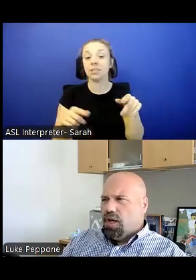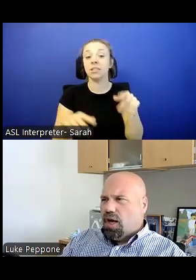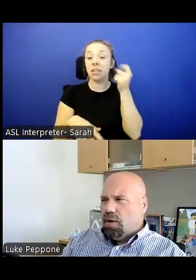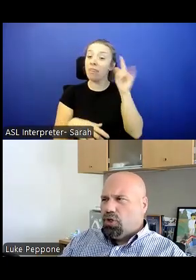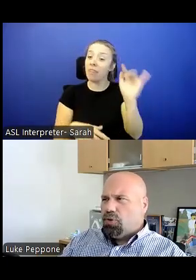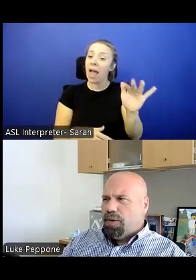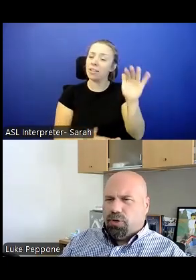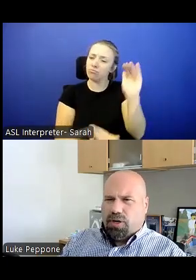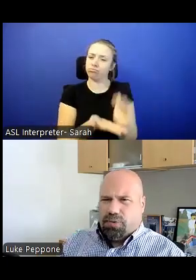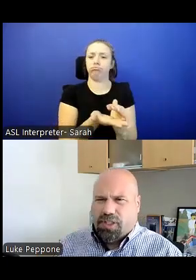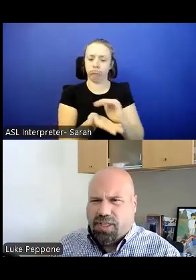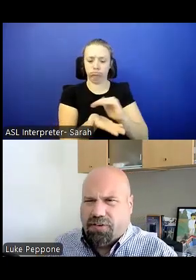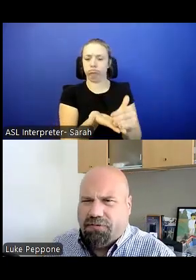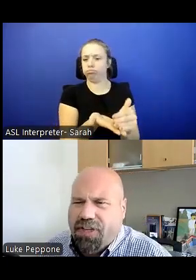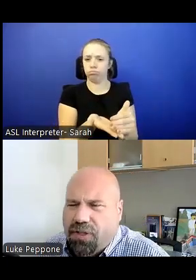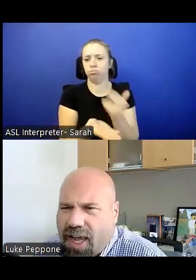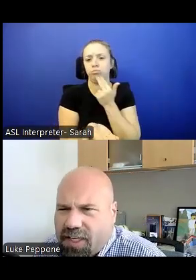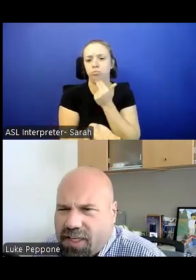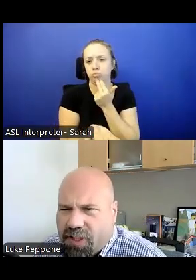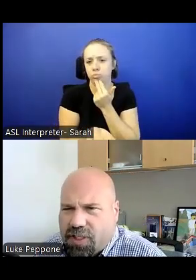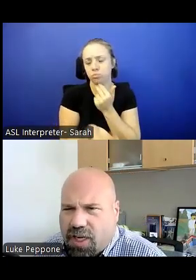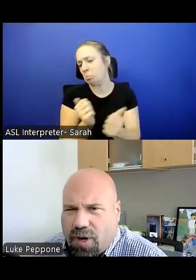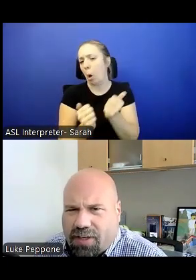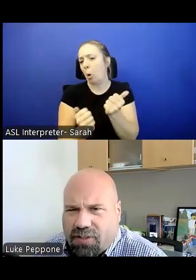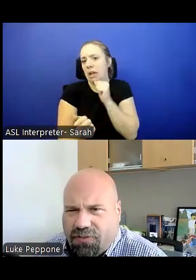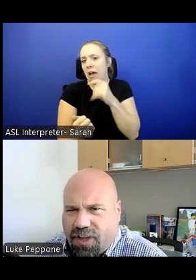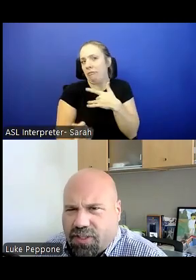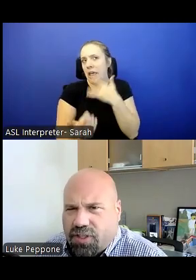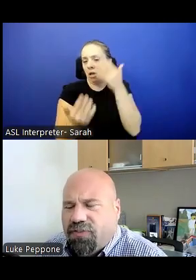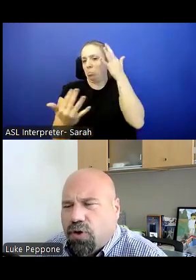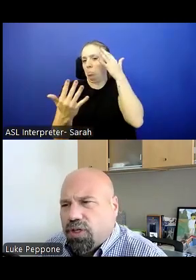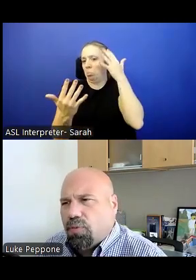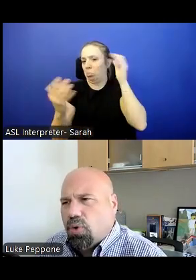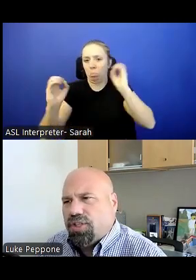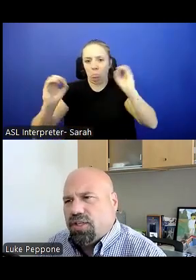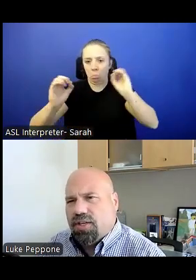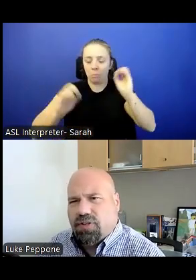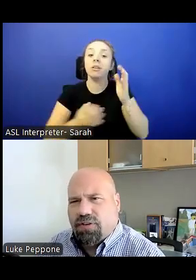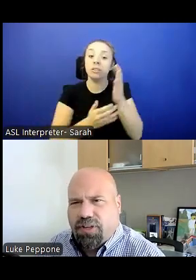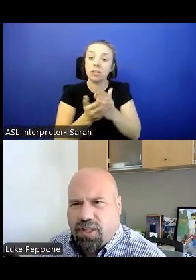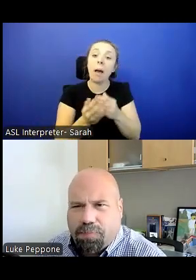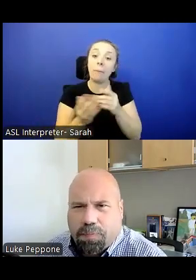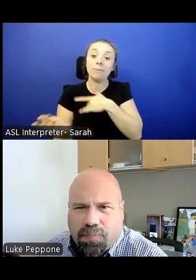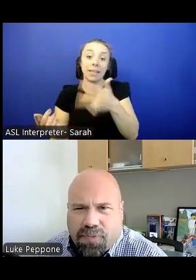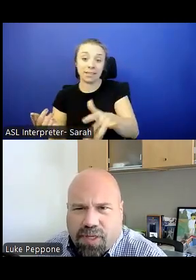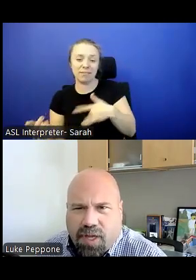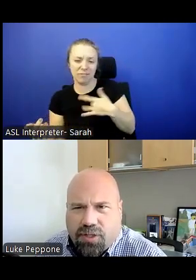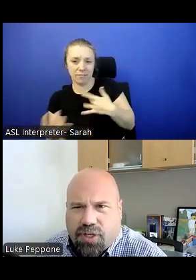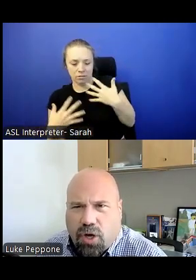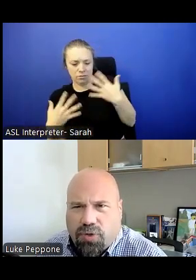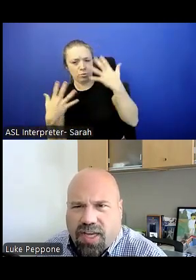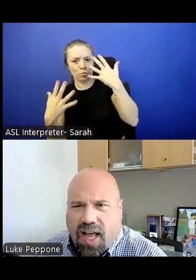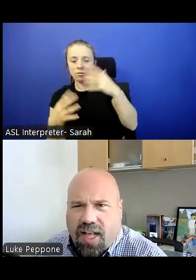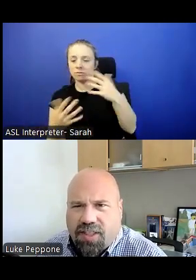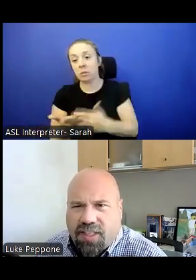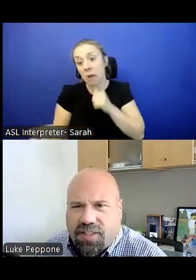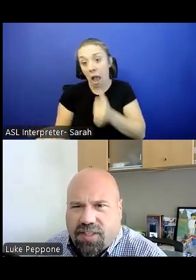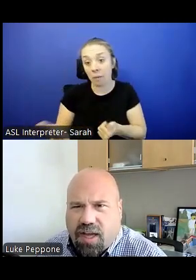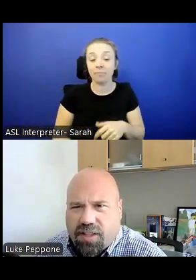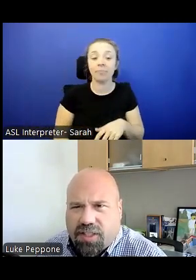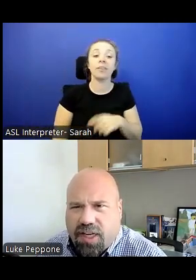dose. Most people aren't really going to feel that, even the psychoactive effects. Some folks are more sensitive could feel it. So they